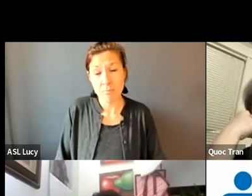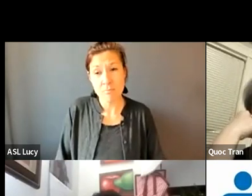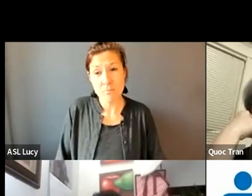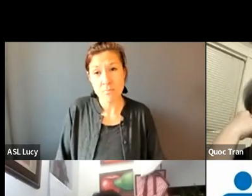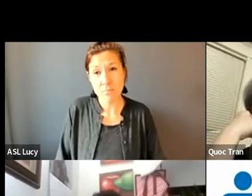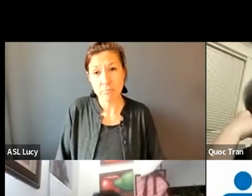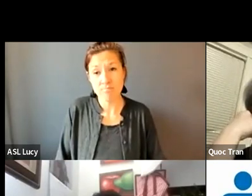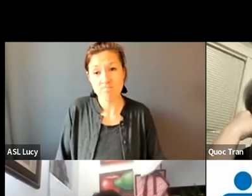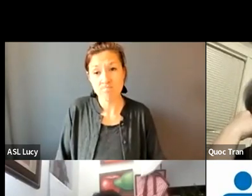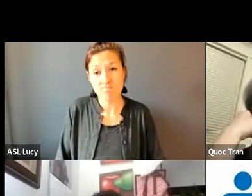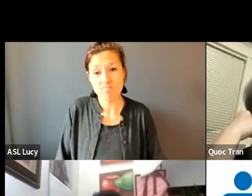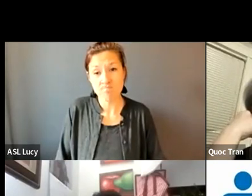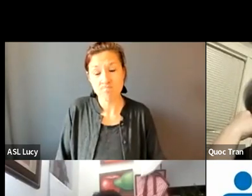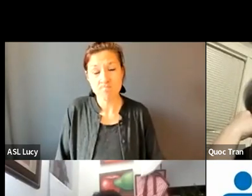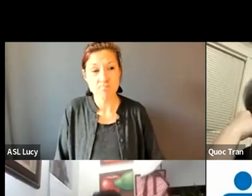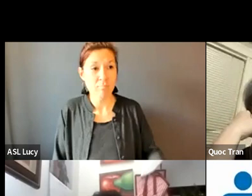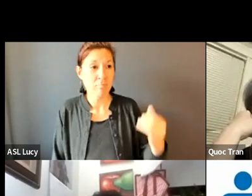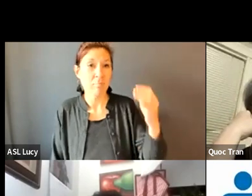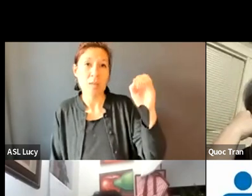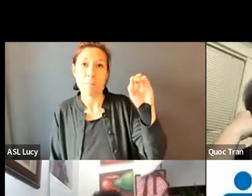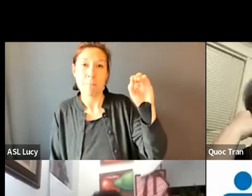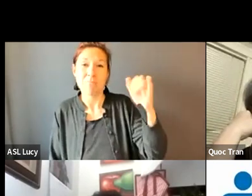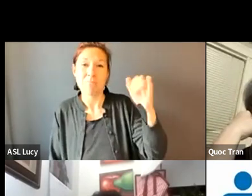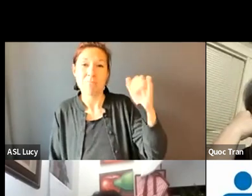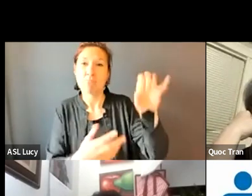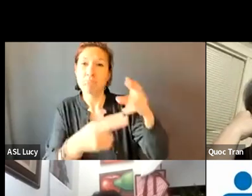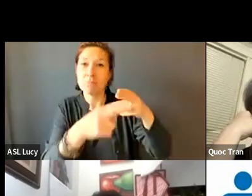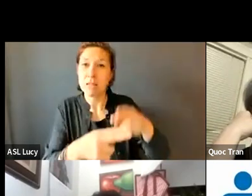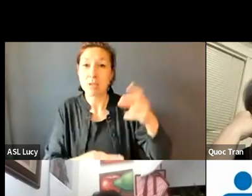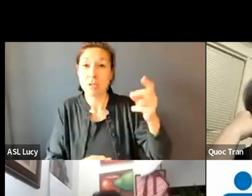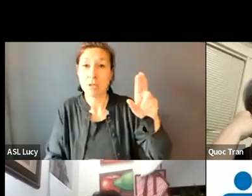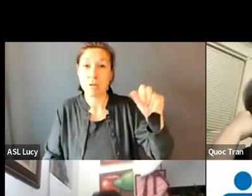Ms Sullivan will you please call the roll Dr alkins